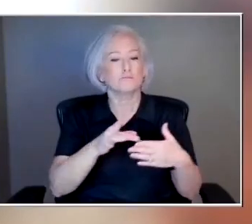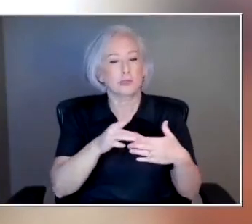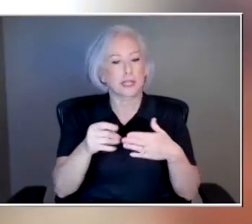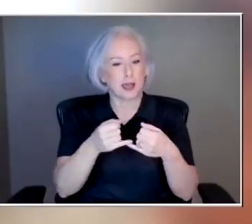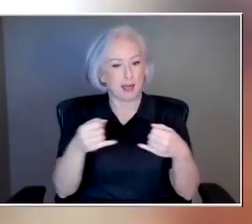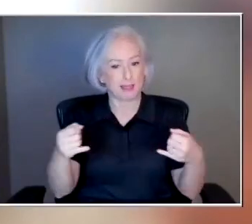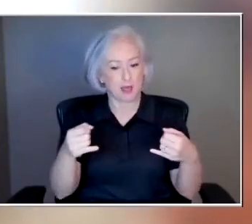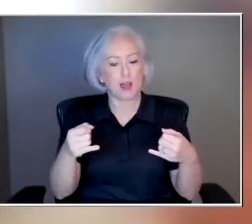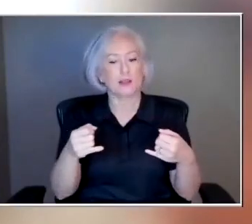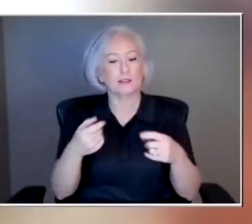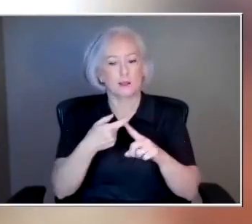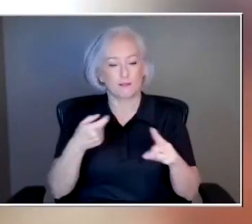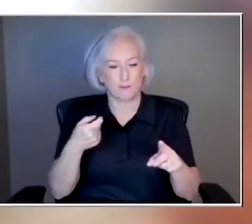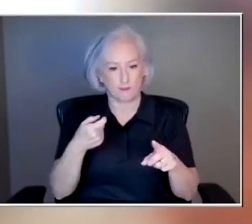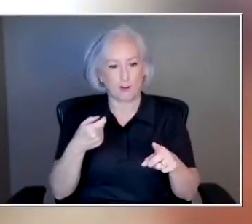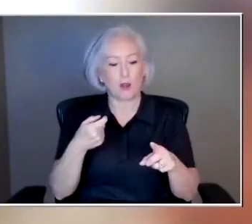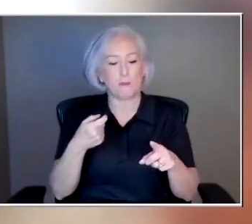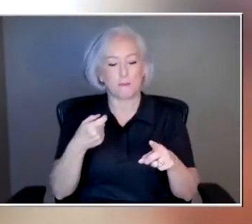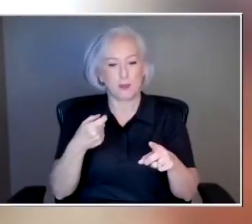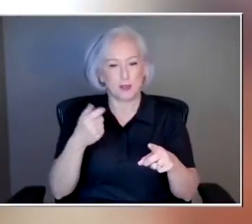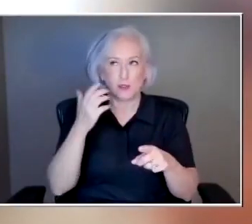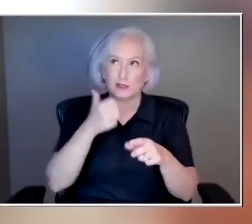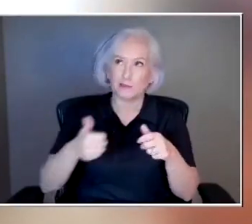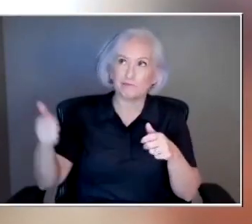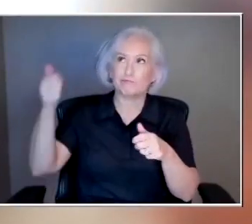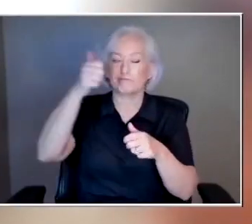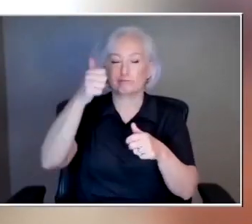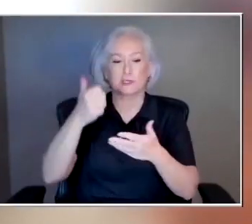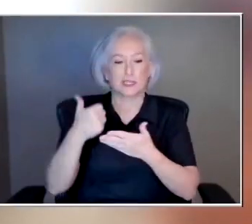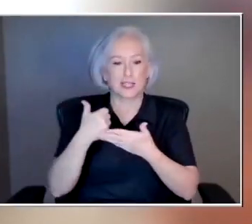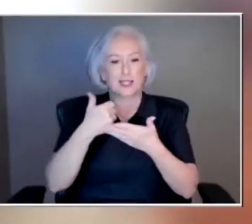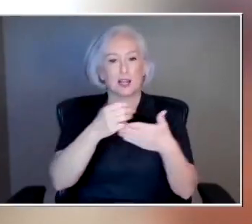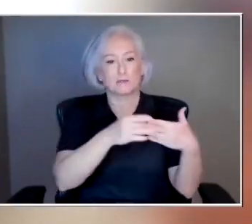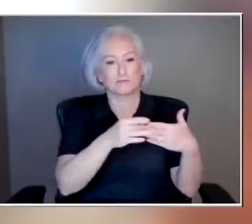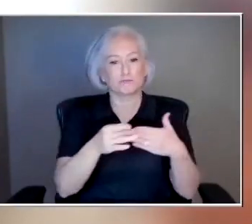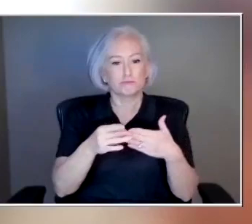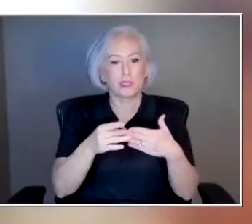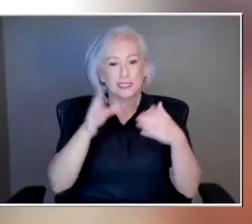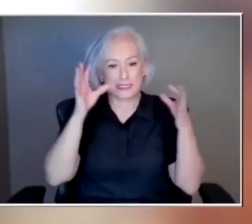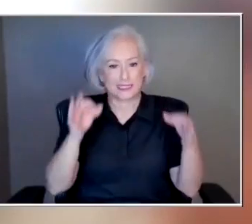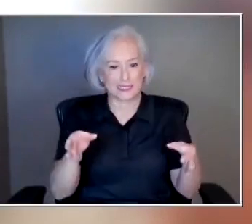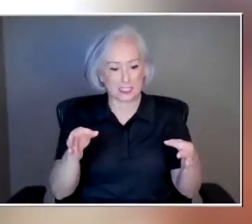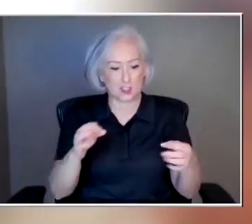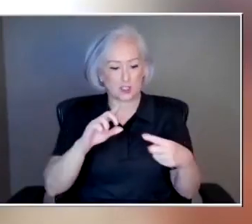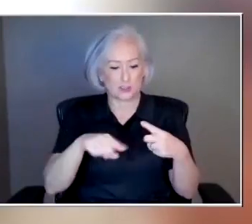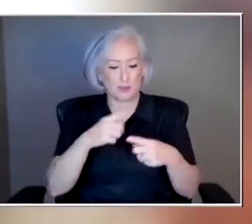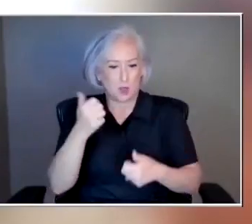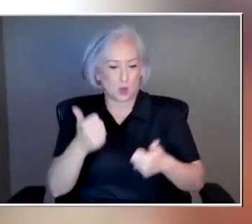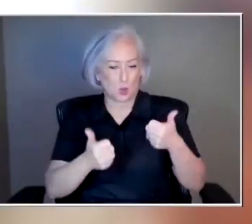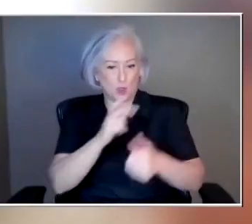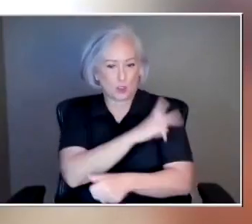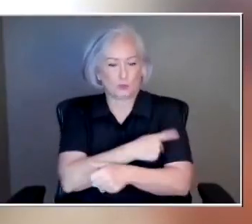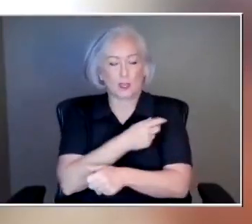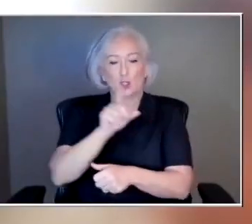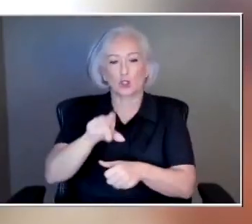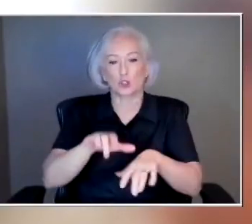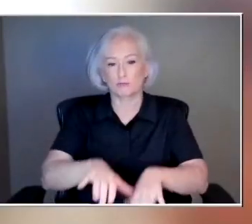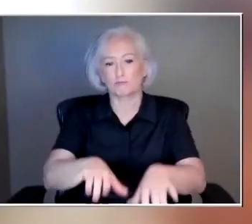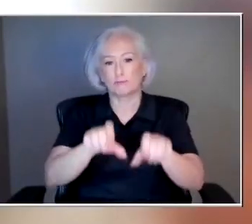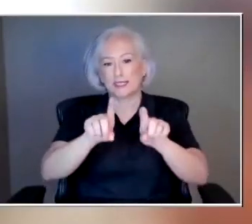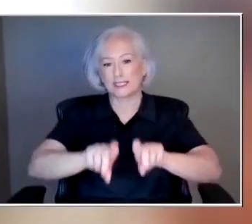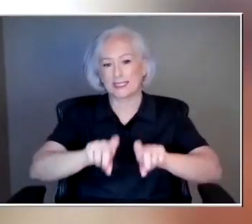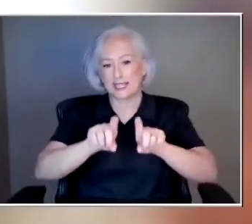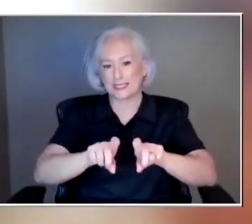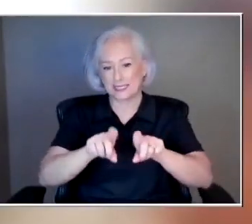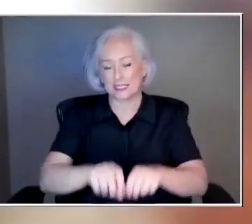societies that help guide the decisions about which patients should be tested. Having